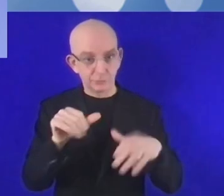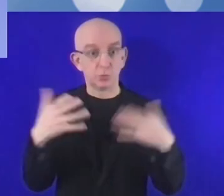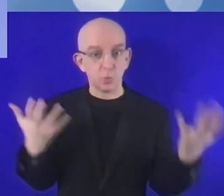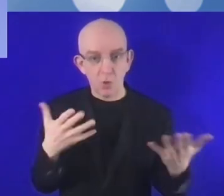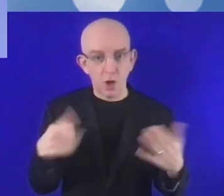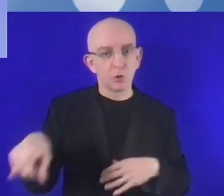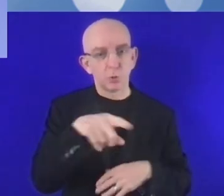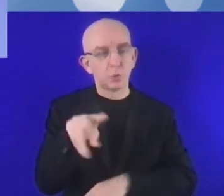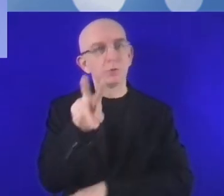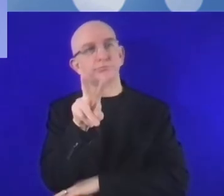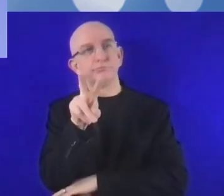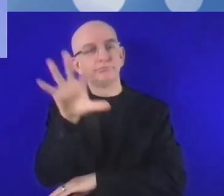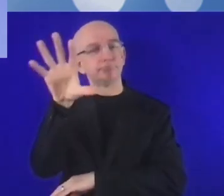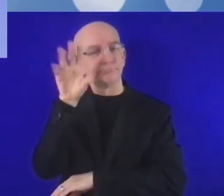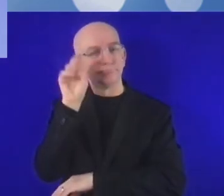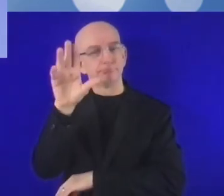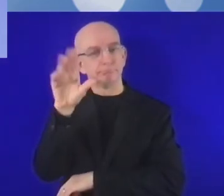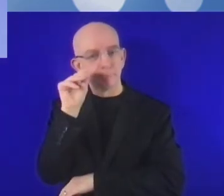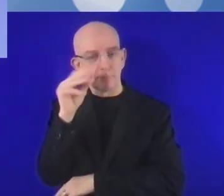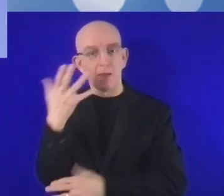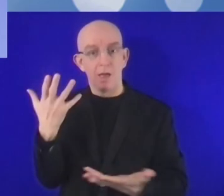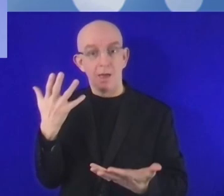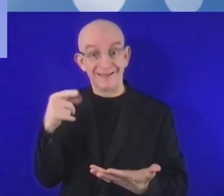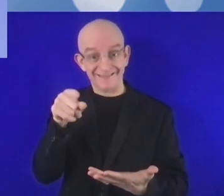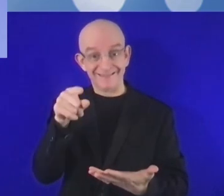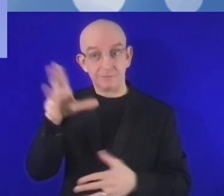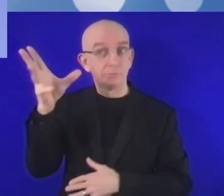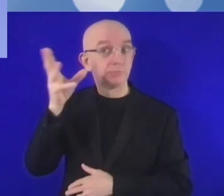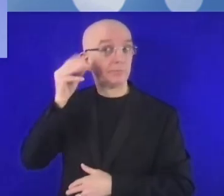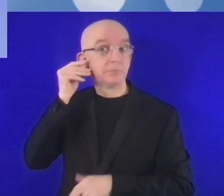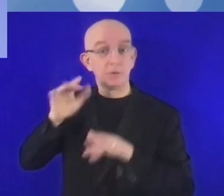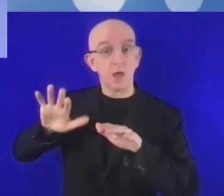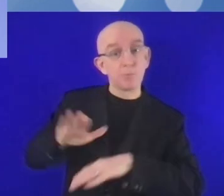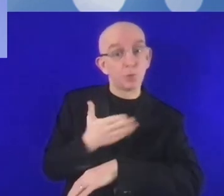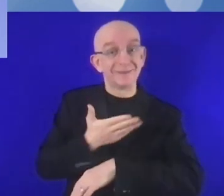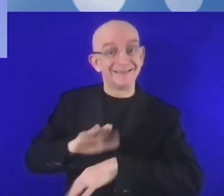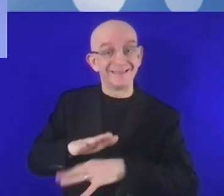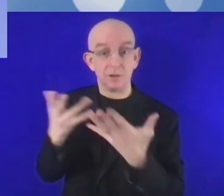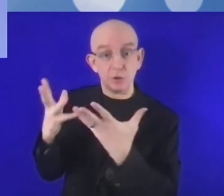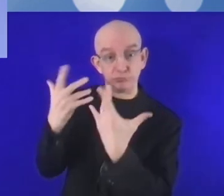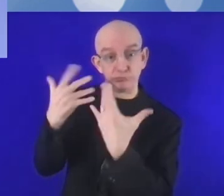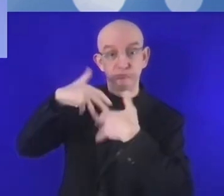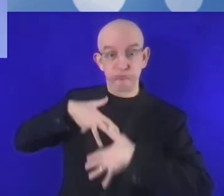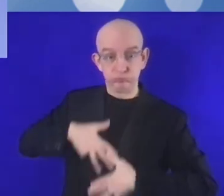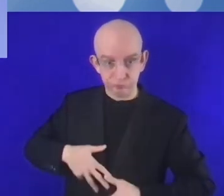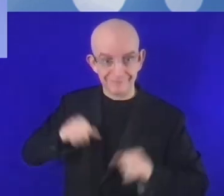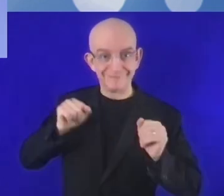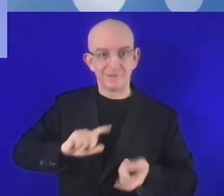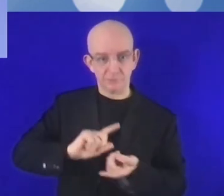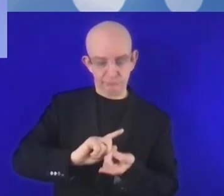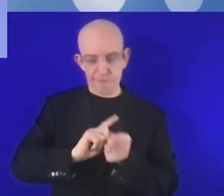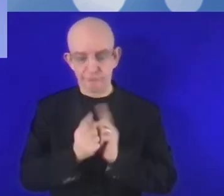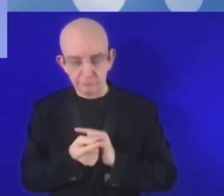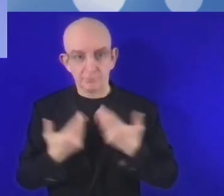And as a musician who became conscious of these things, I can tell you firsthand that the influence of music on our bodies and brains is absolutely